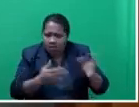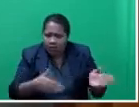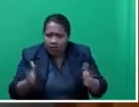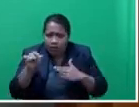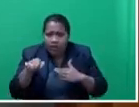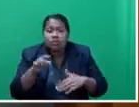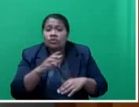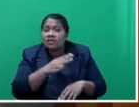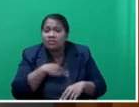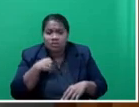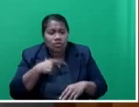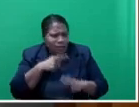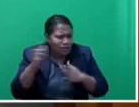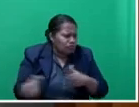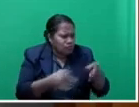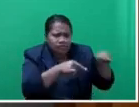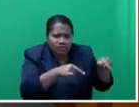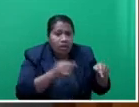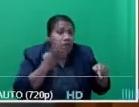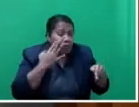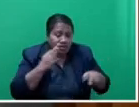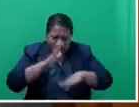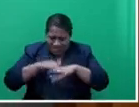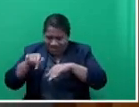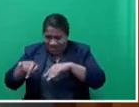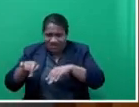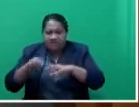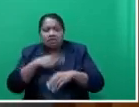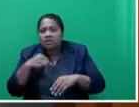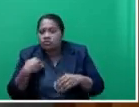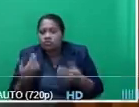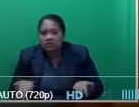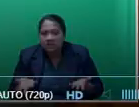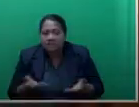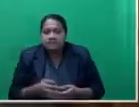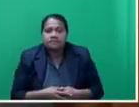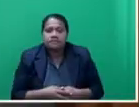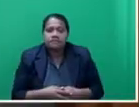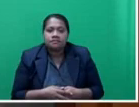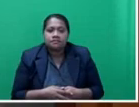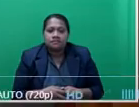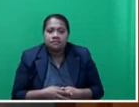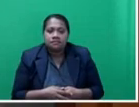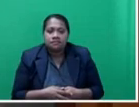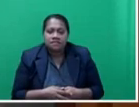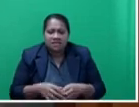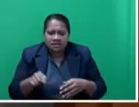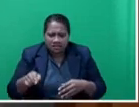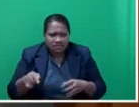that ministry when it was effectively sitting with that ministry in regards to national disaster